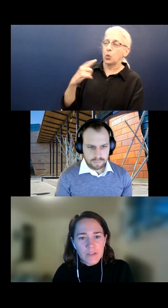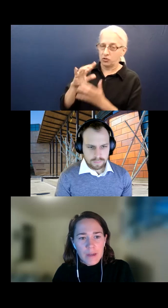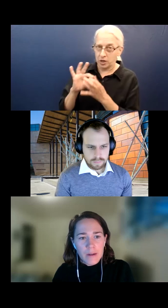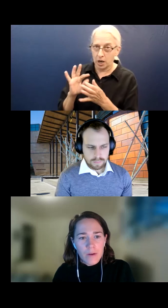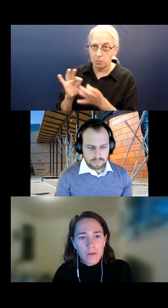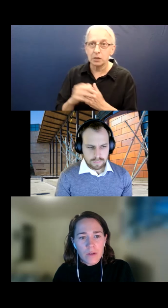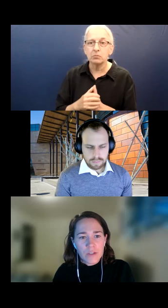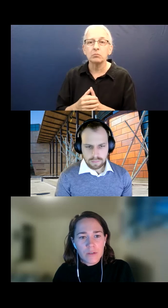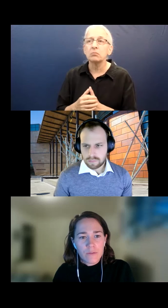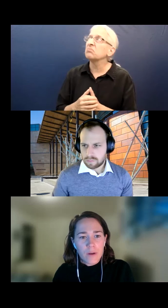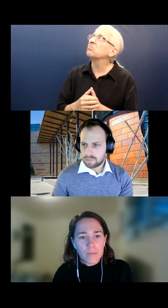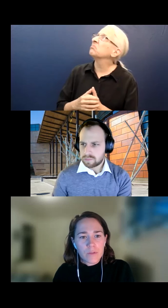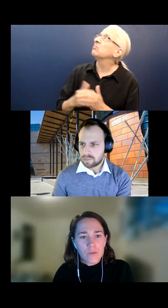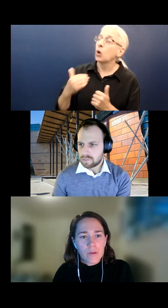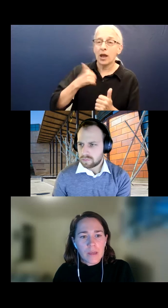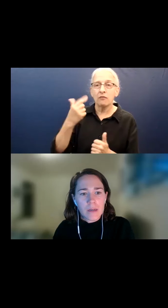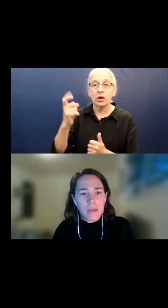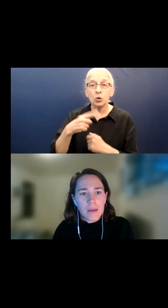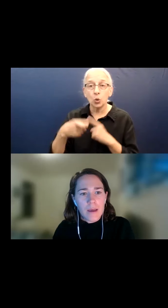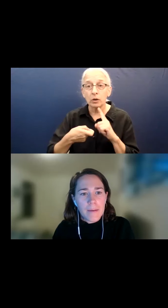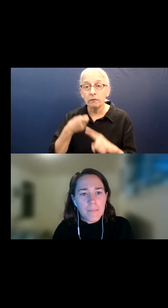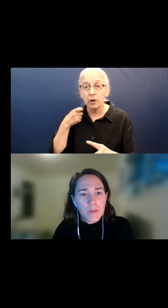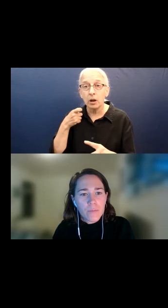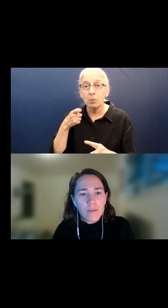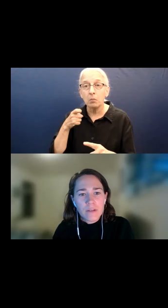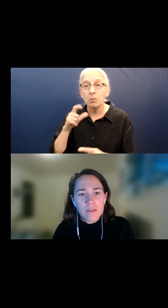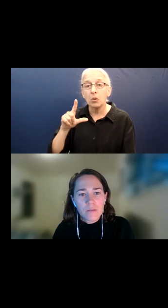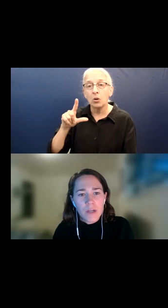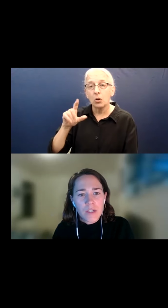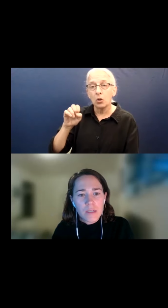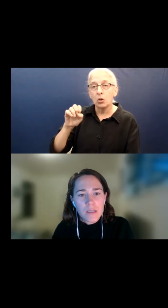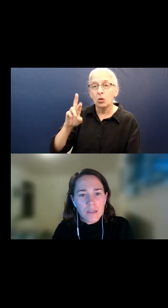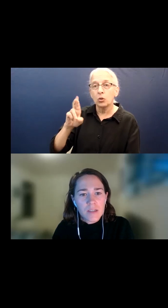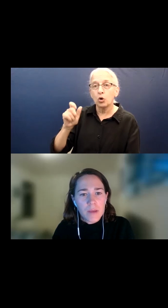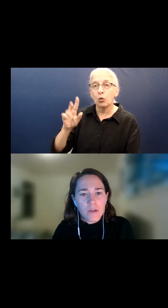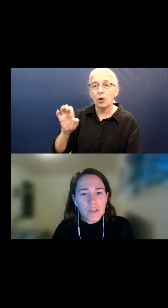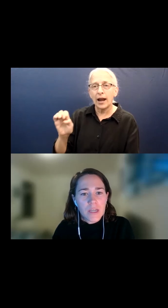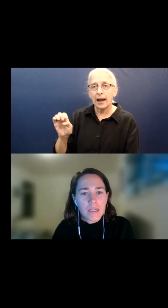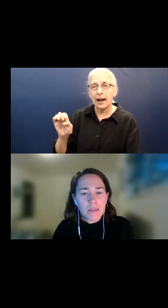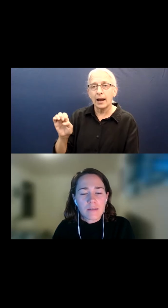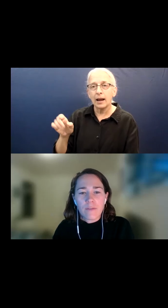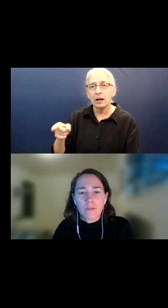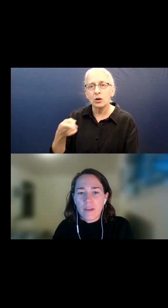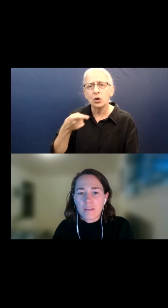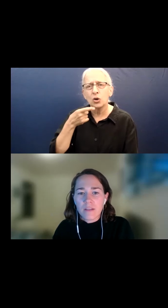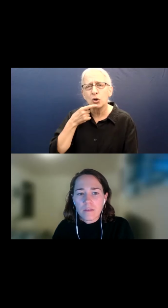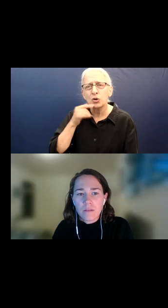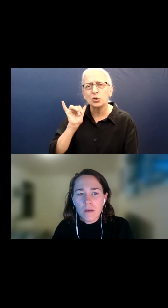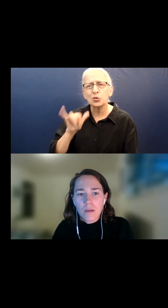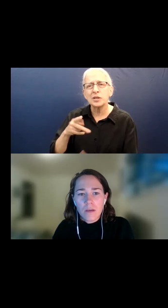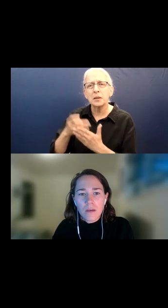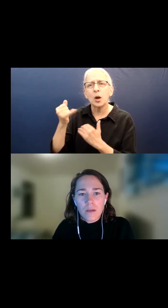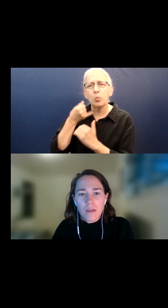We just got another question from Doreen. You referenced this project is to be undertaken in several